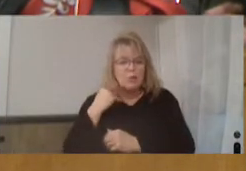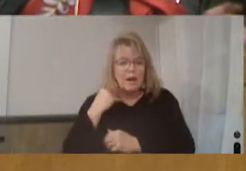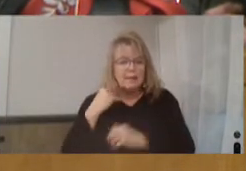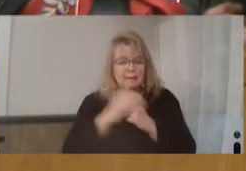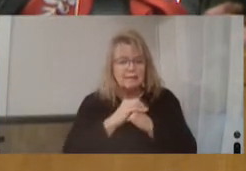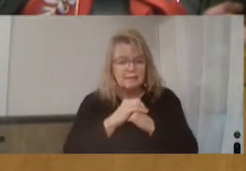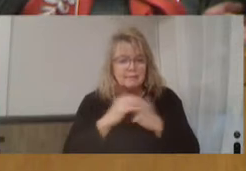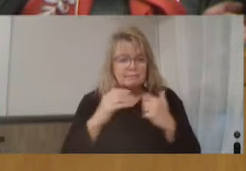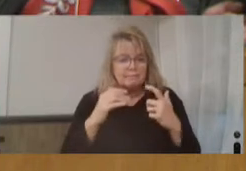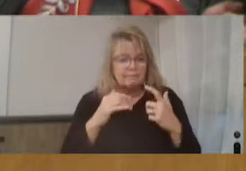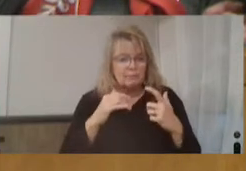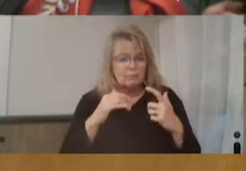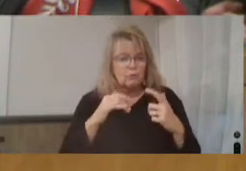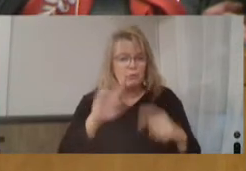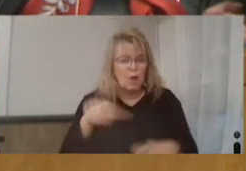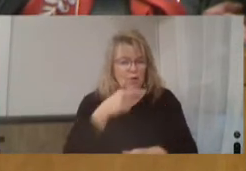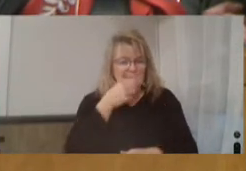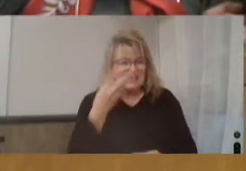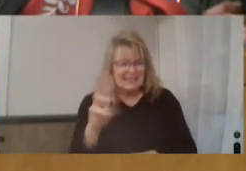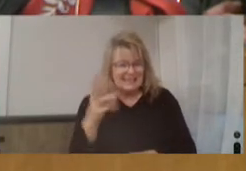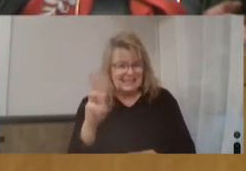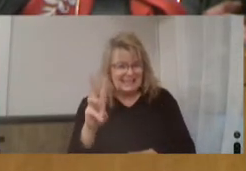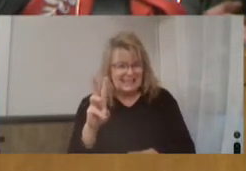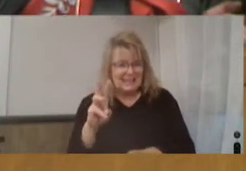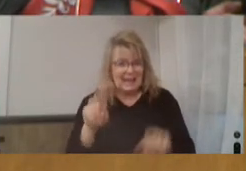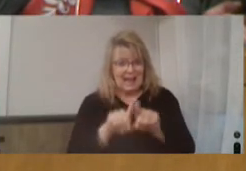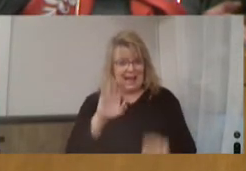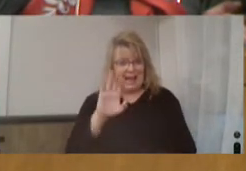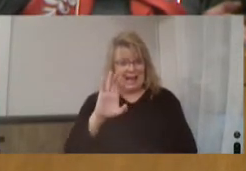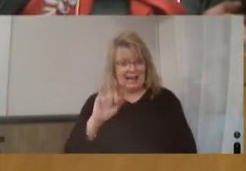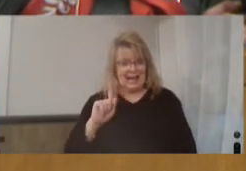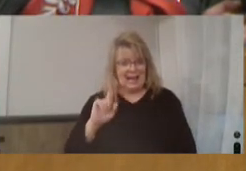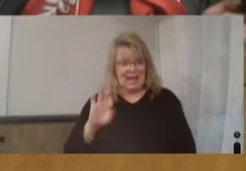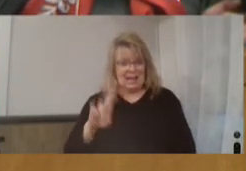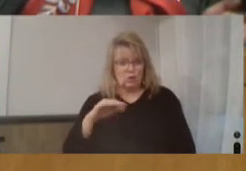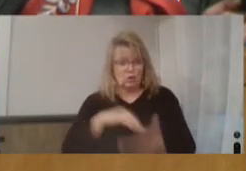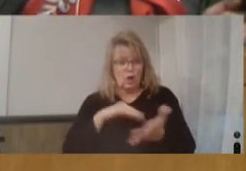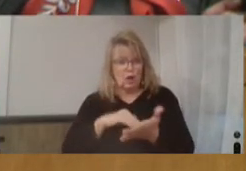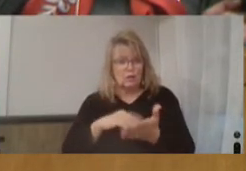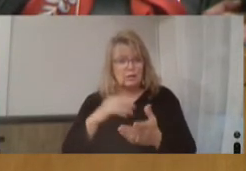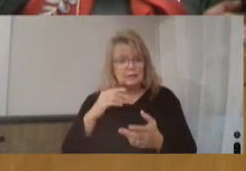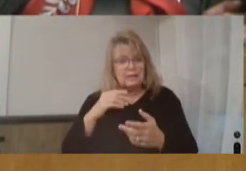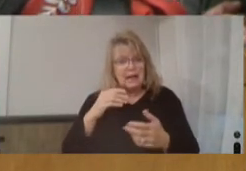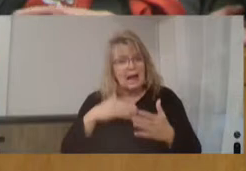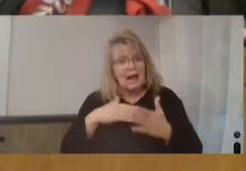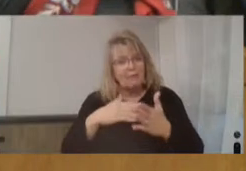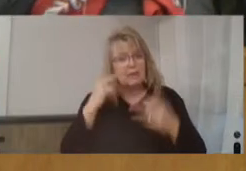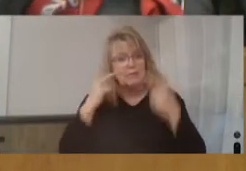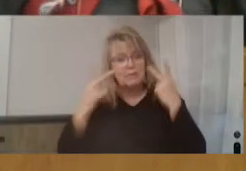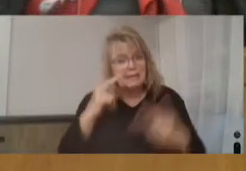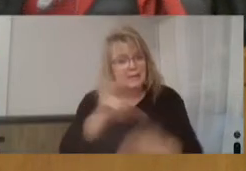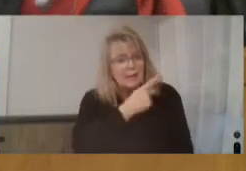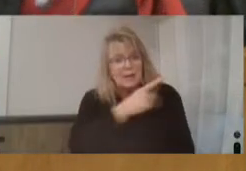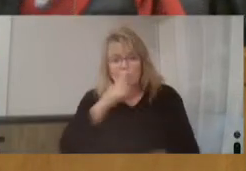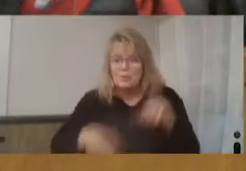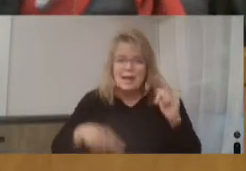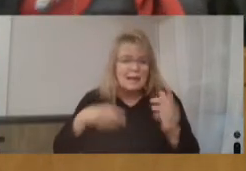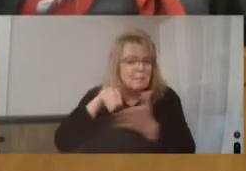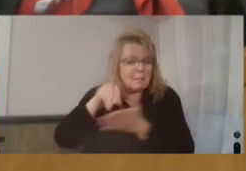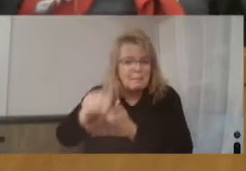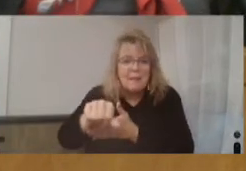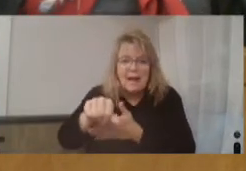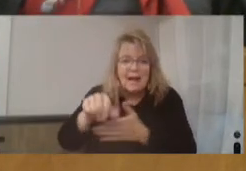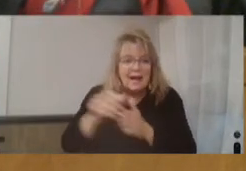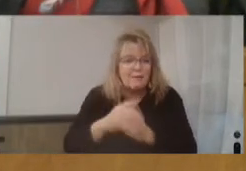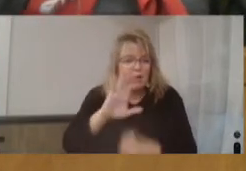old. As a cancer doctor, I frequently see patients who struggle or simply cannot pay for their cancer treatment. It